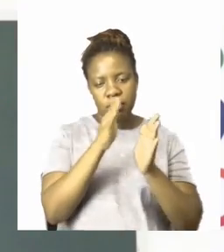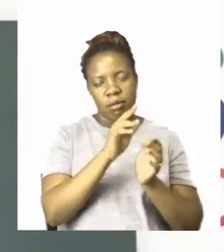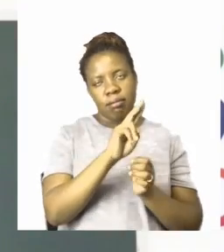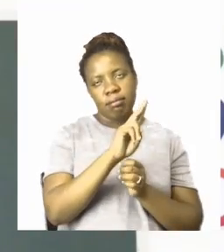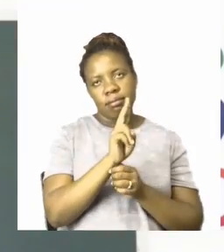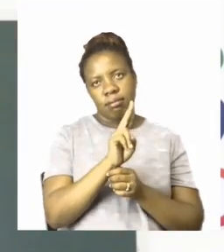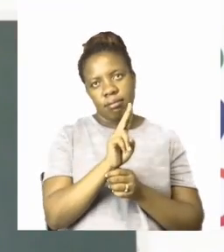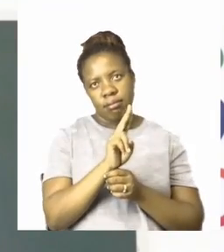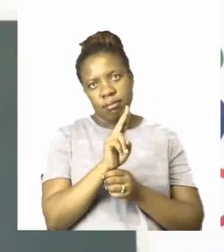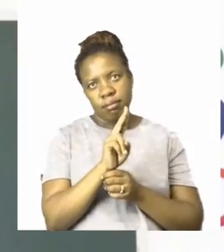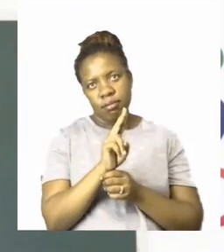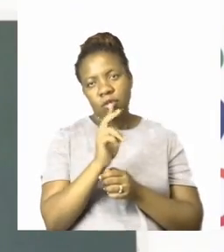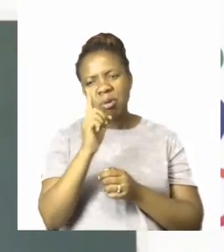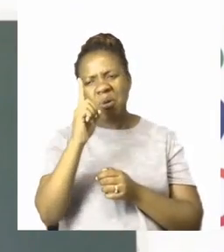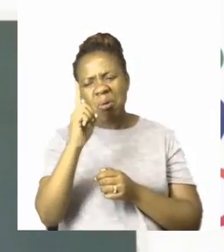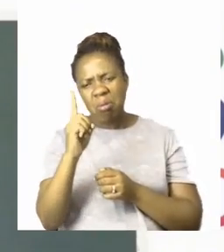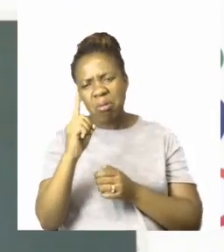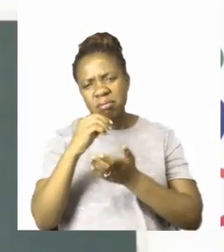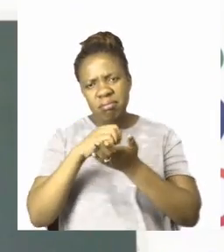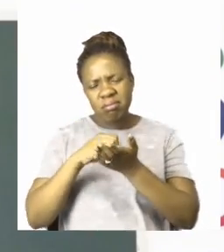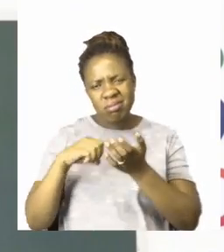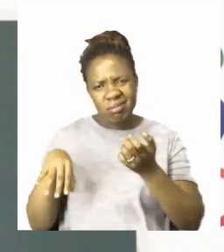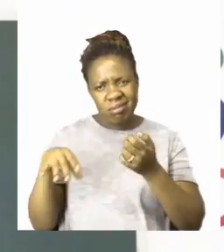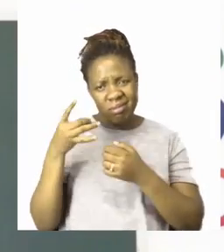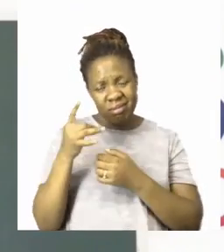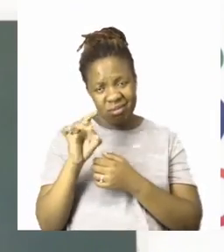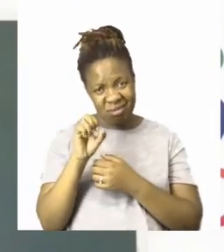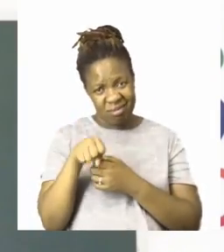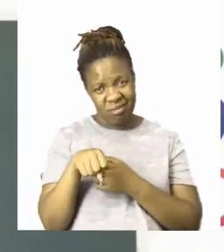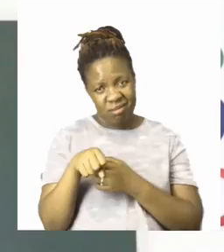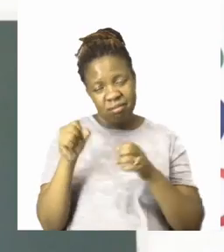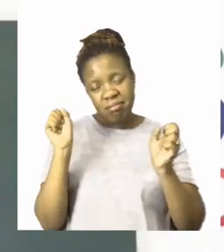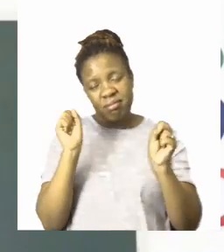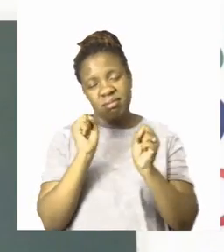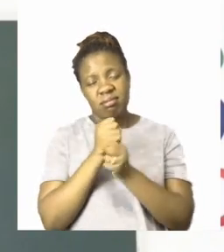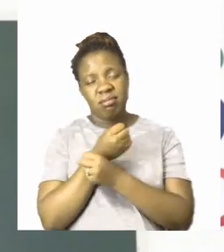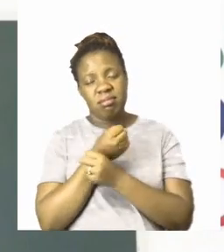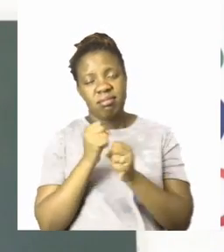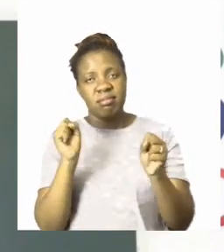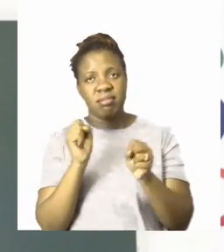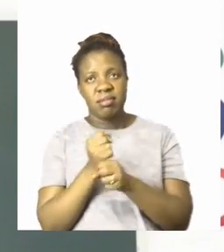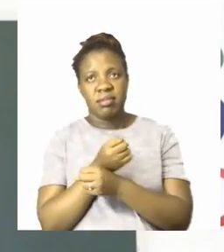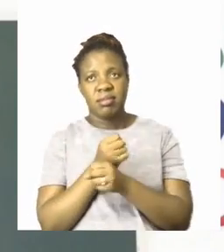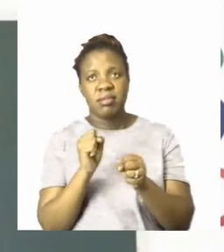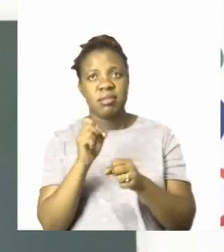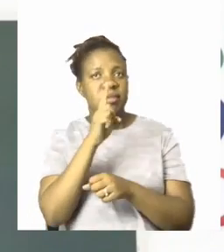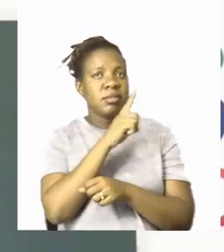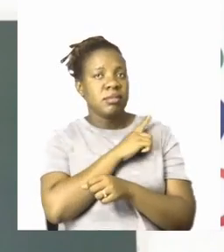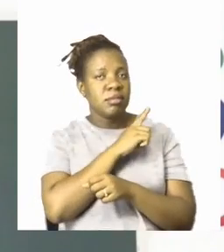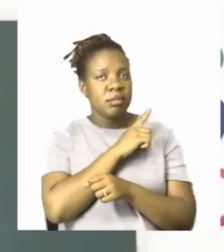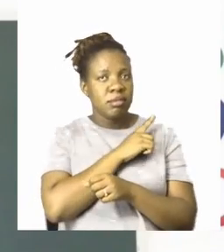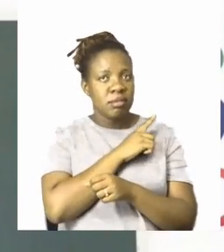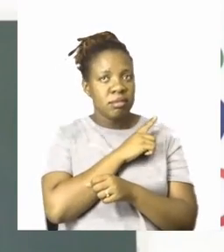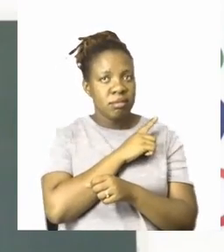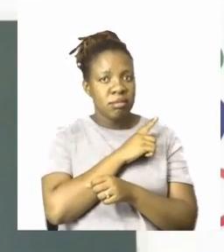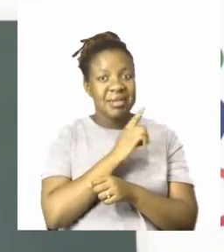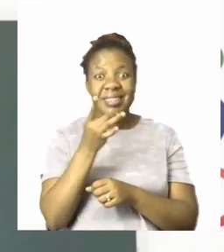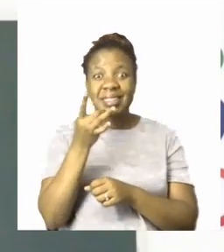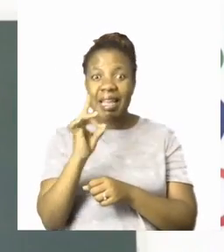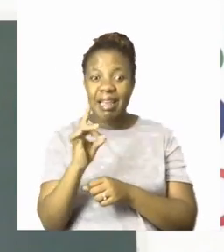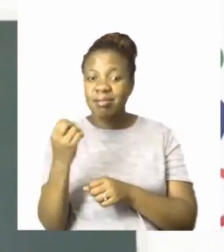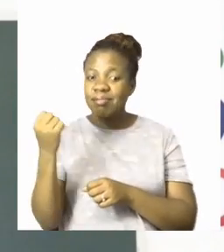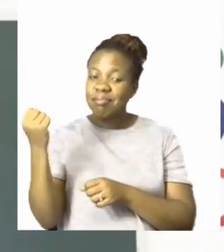8. Can we subtract 8 from 1? No, we can't, because 8 is